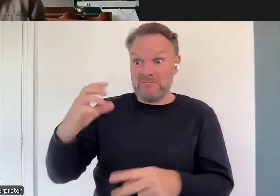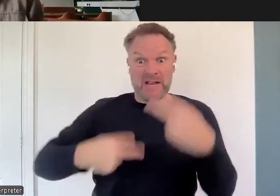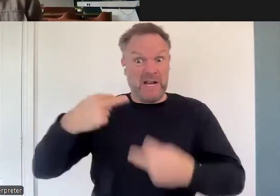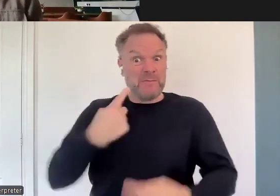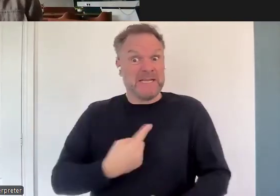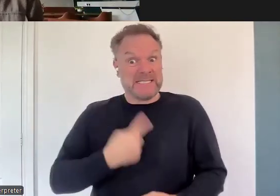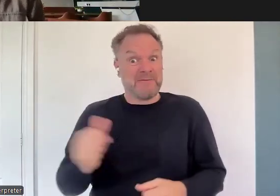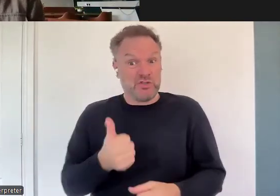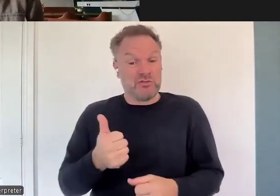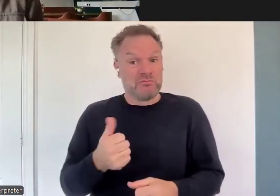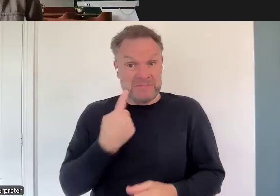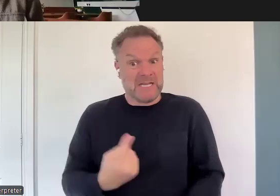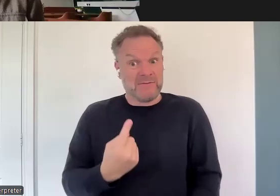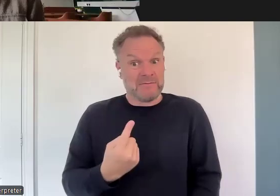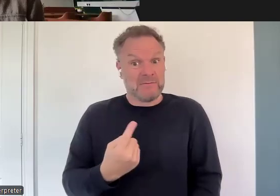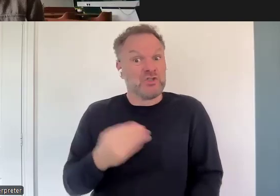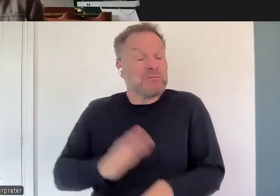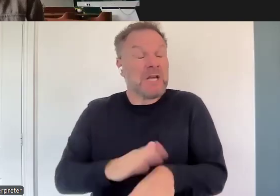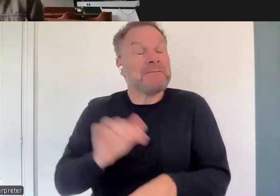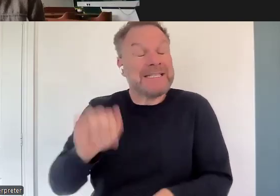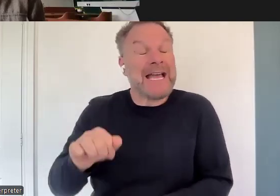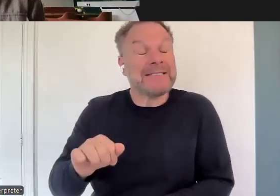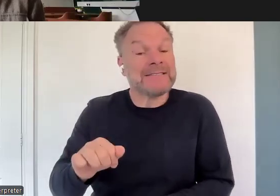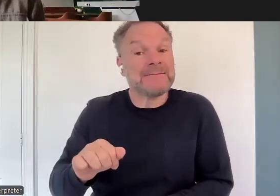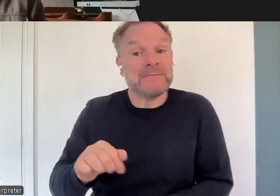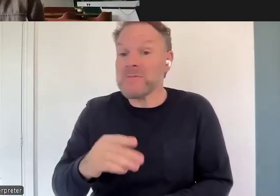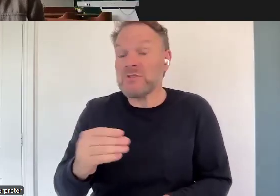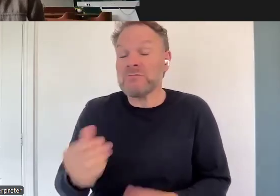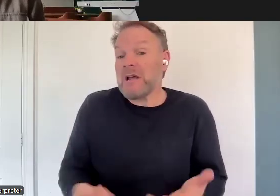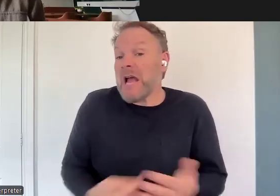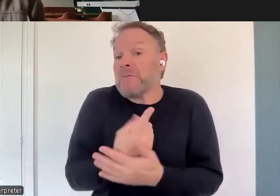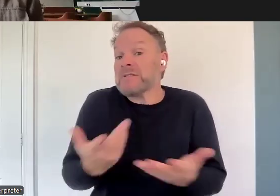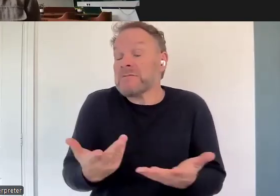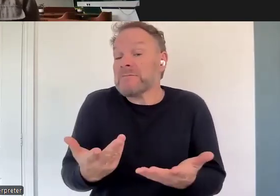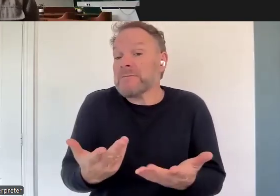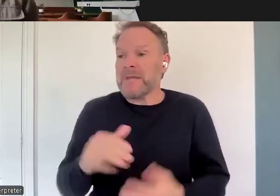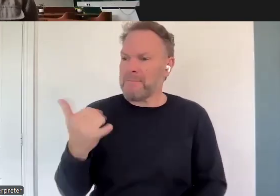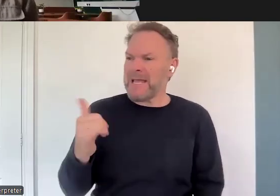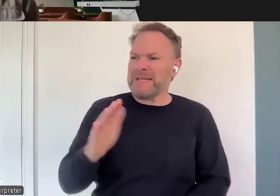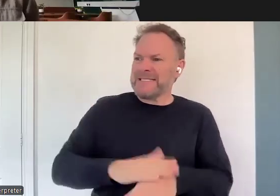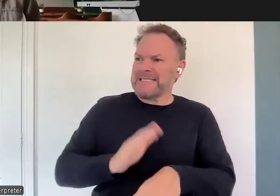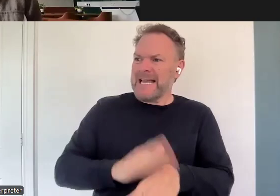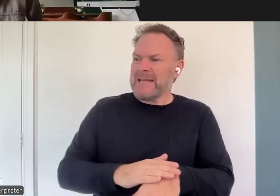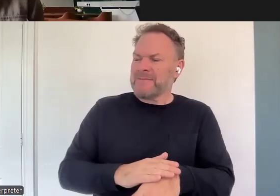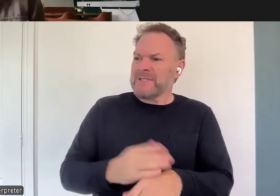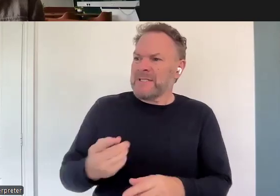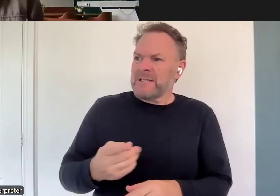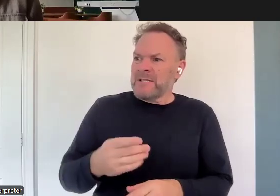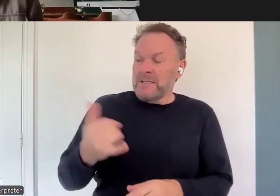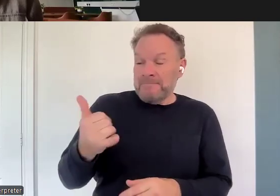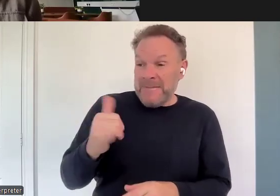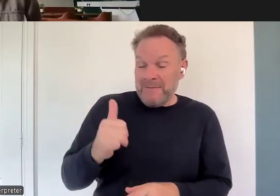practice at certain times with certain audiences for certain reasons. There may be times where something more